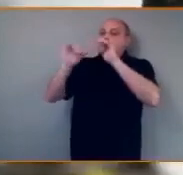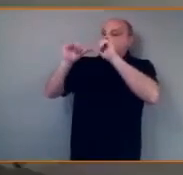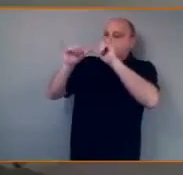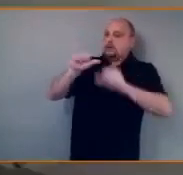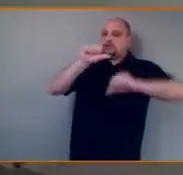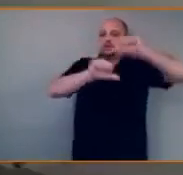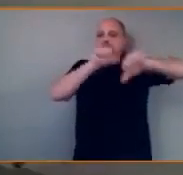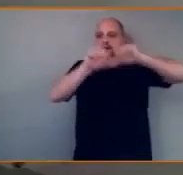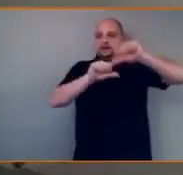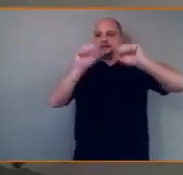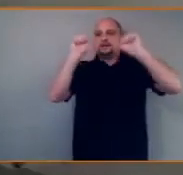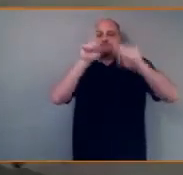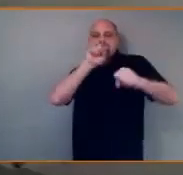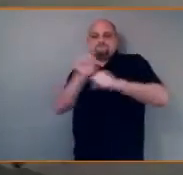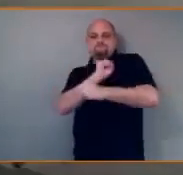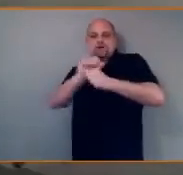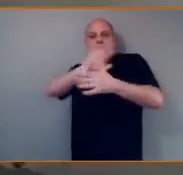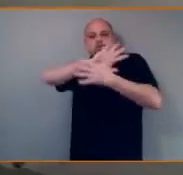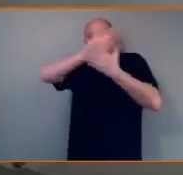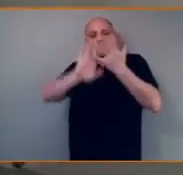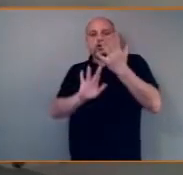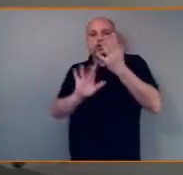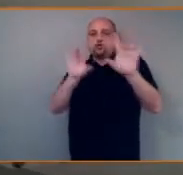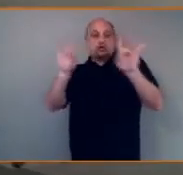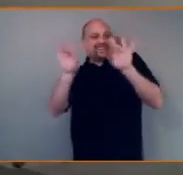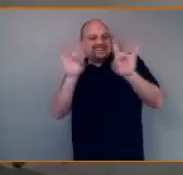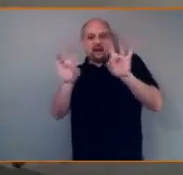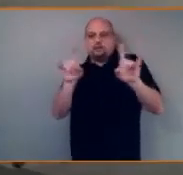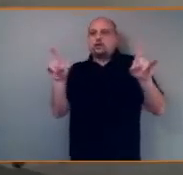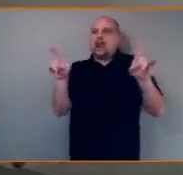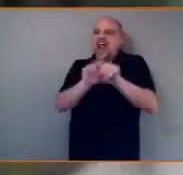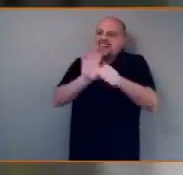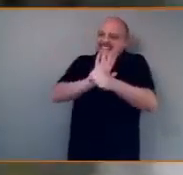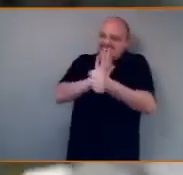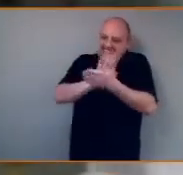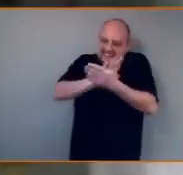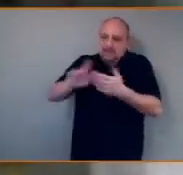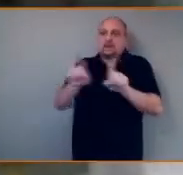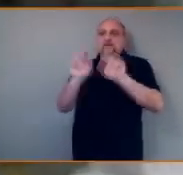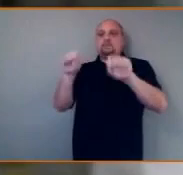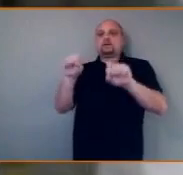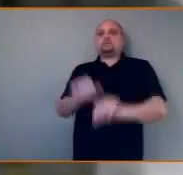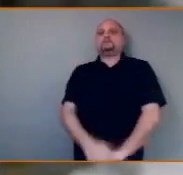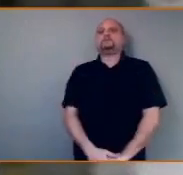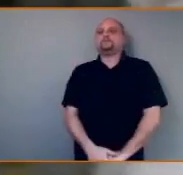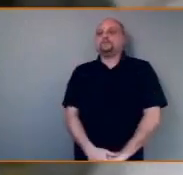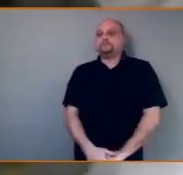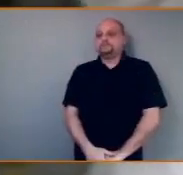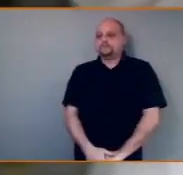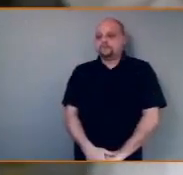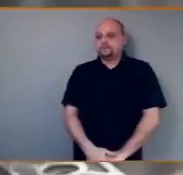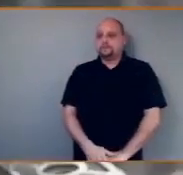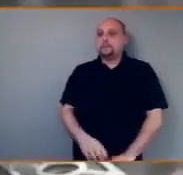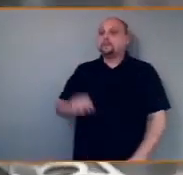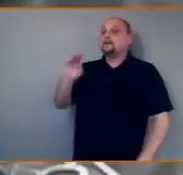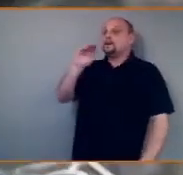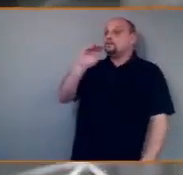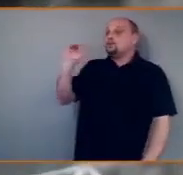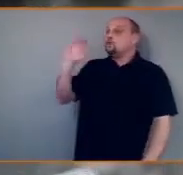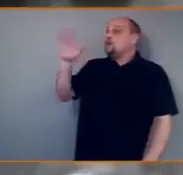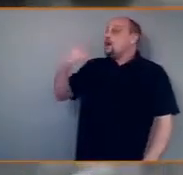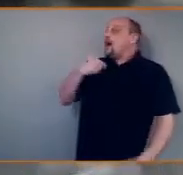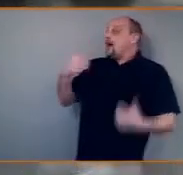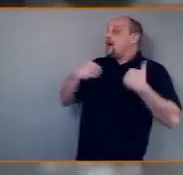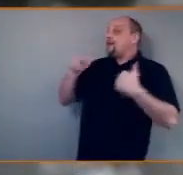working on this, to make sure that those sample holders are as clean as they possibly can be. Awesome. Yeah, and I actually have a little